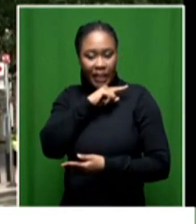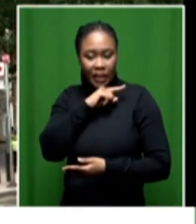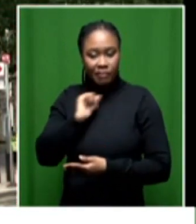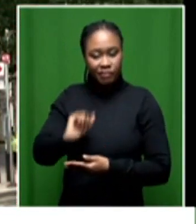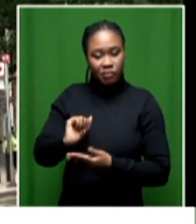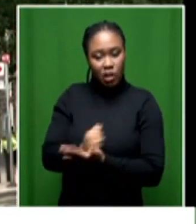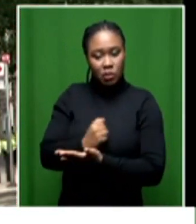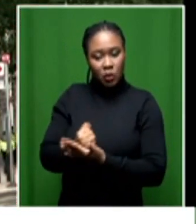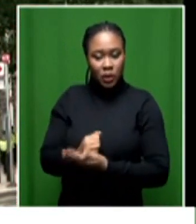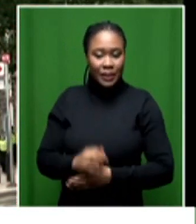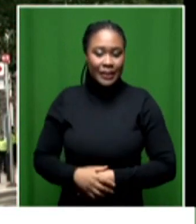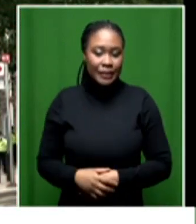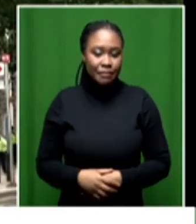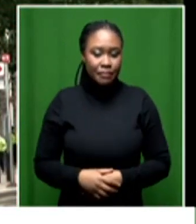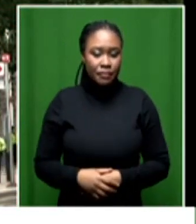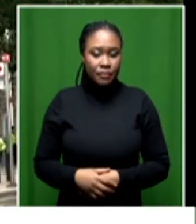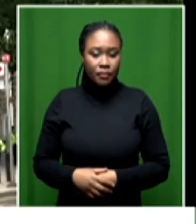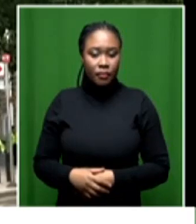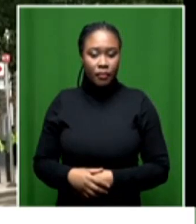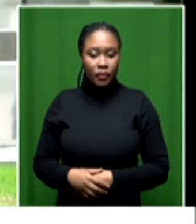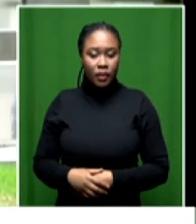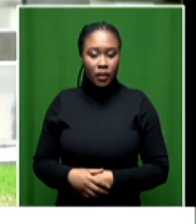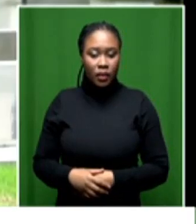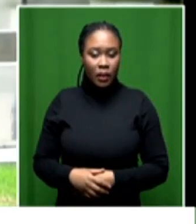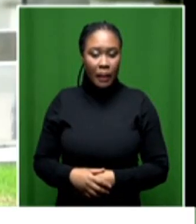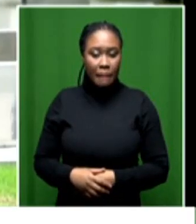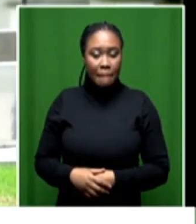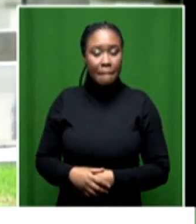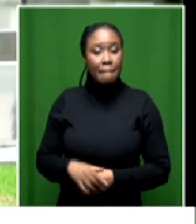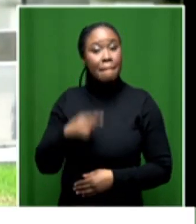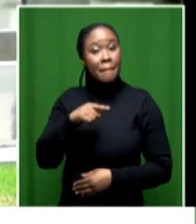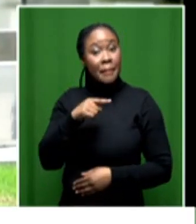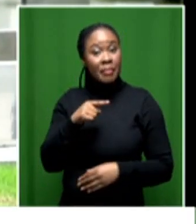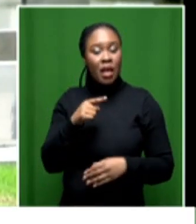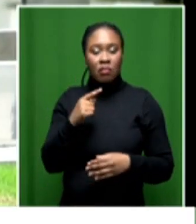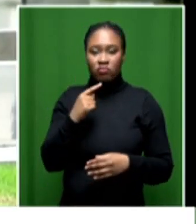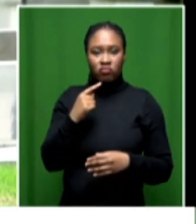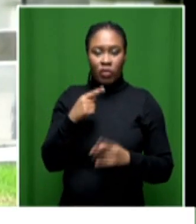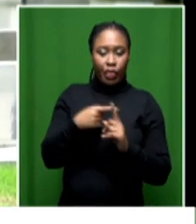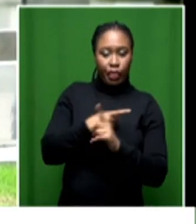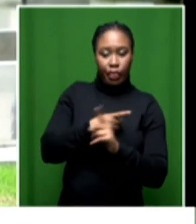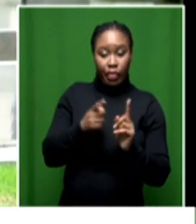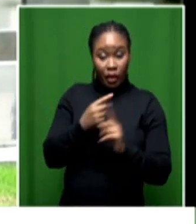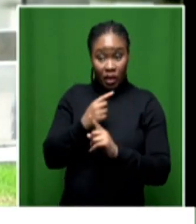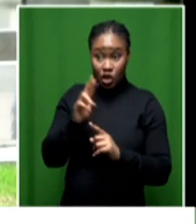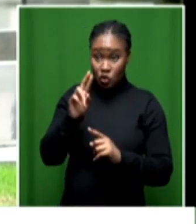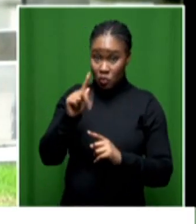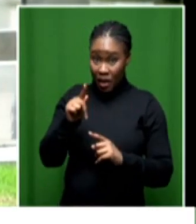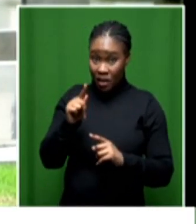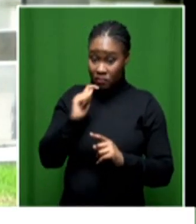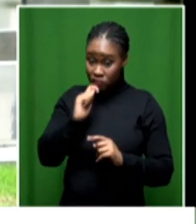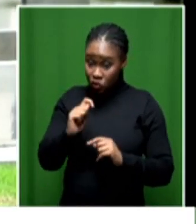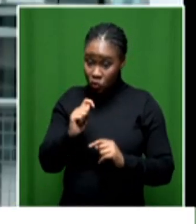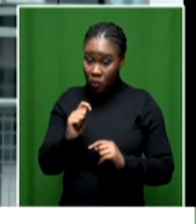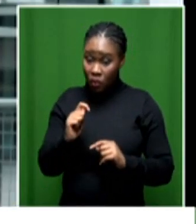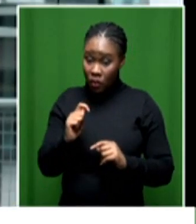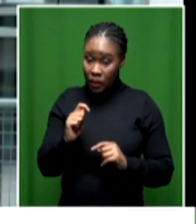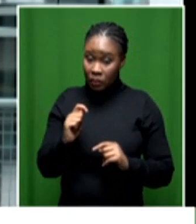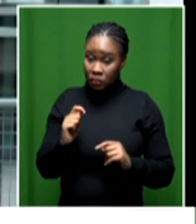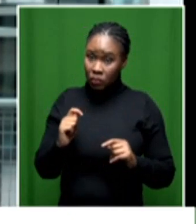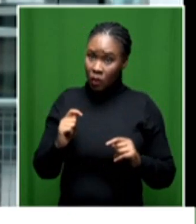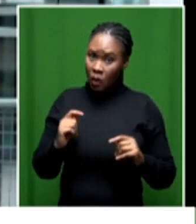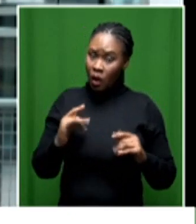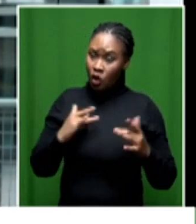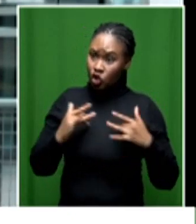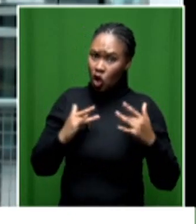travel requirements, was equally evasive. It declined to comment on whether the UK is officially concerned about